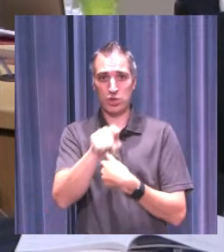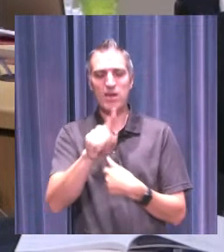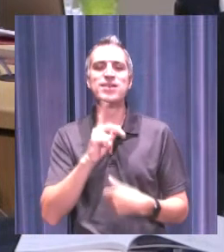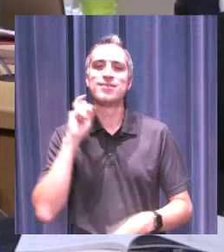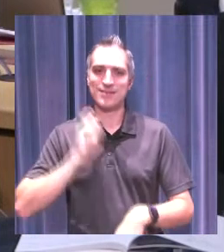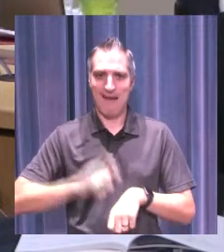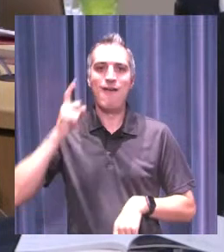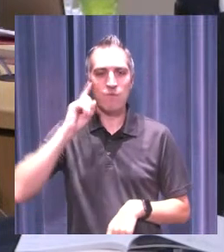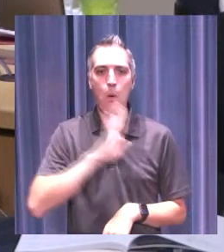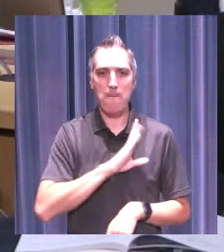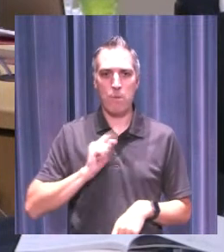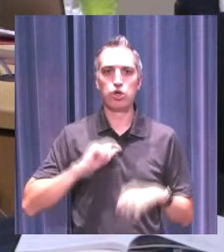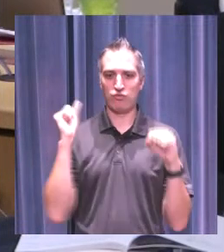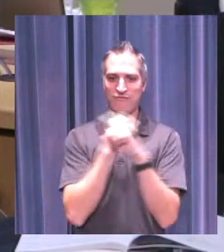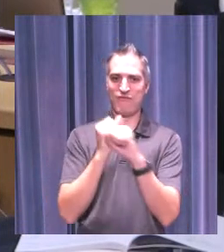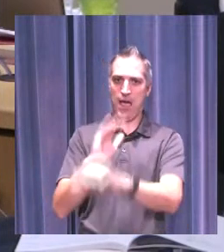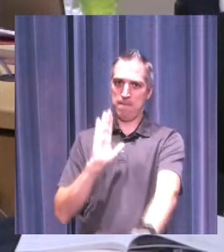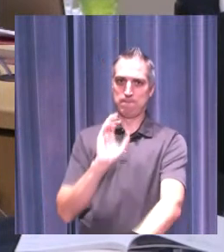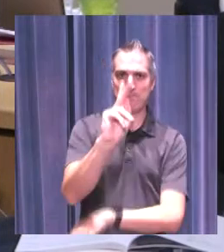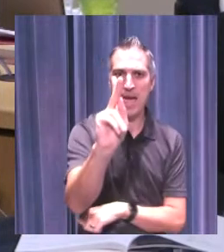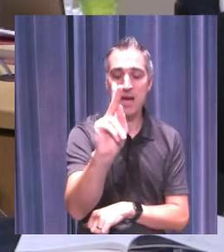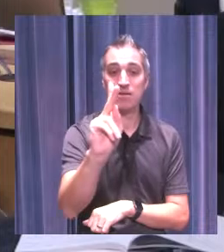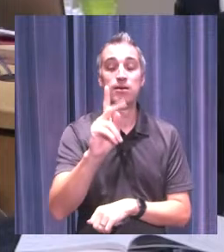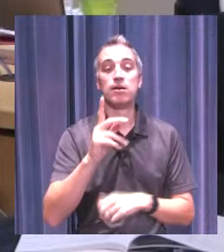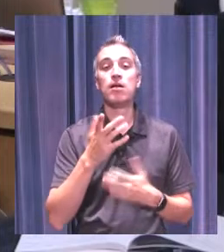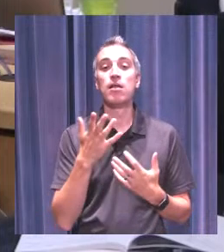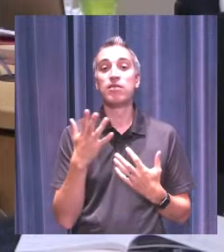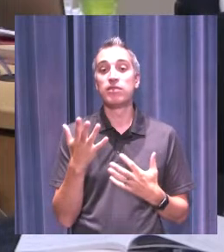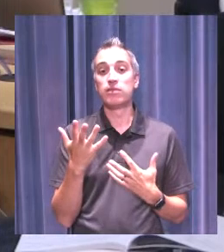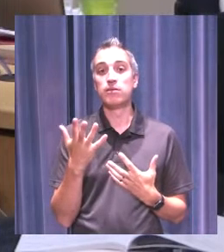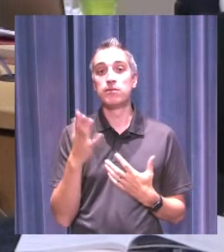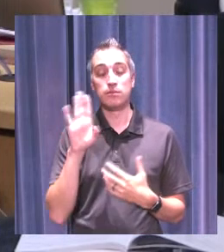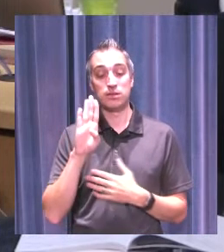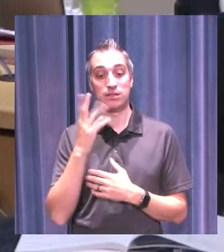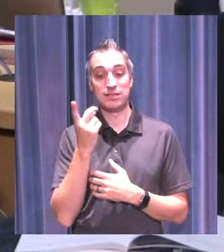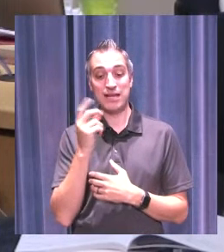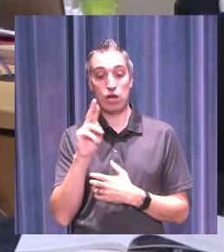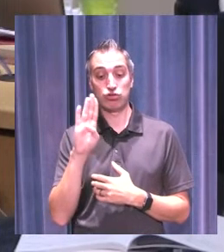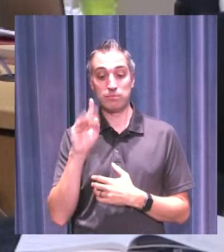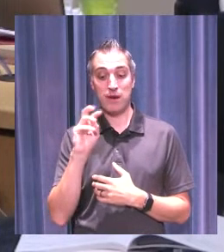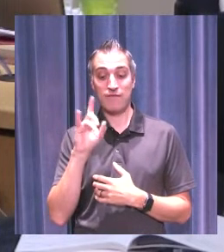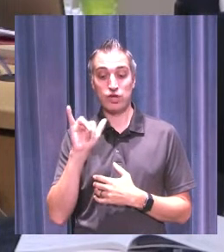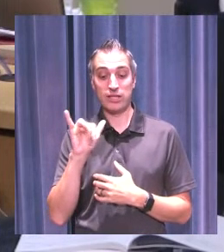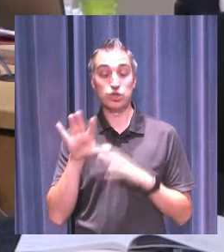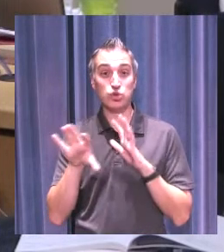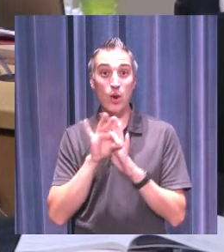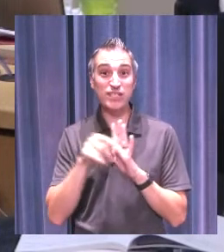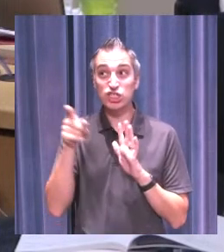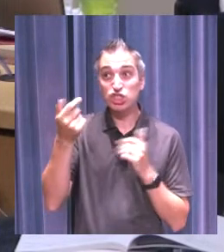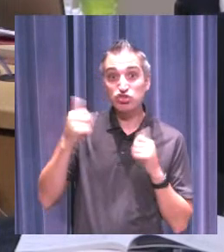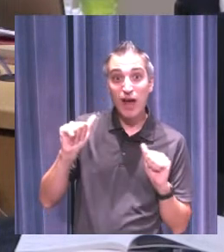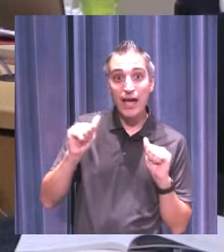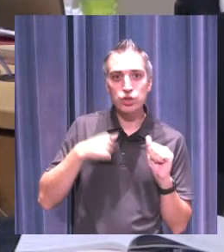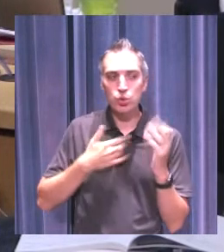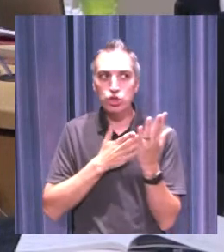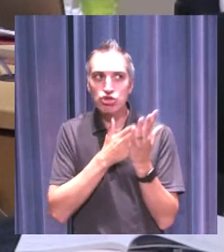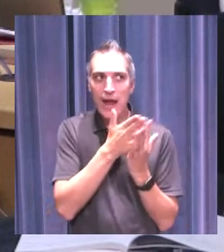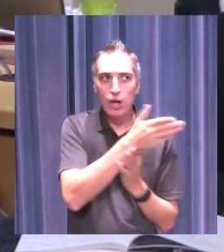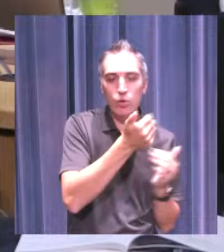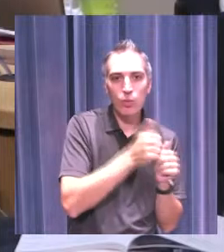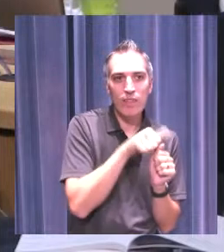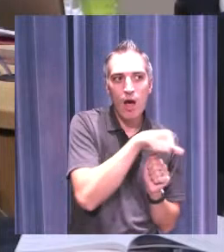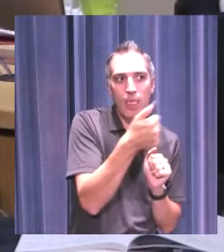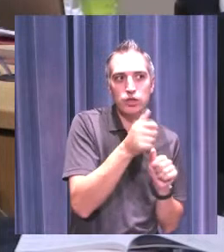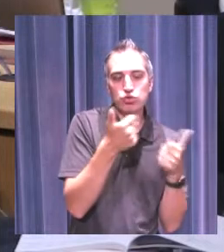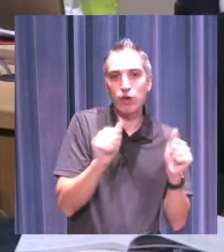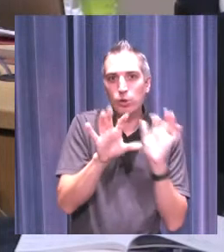back. Are they upset because they wanted Beverly's choice of the successor? Is Beverly channeling through anyone to pick the